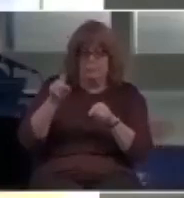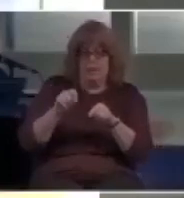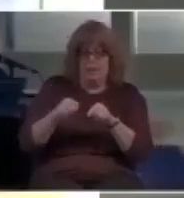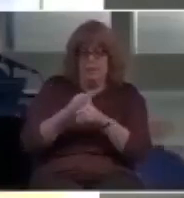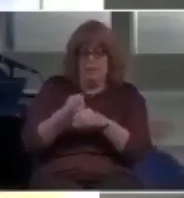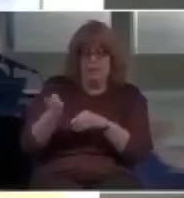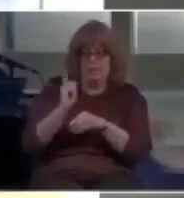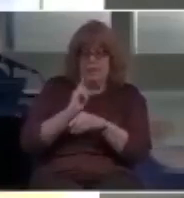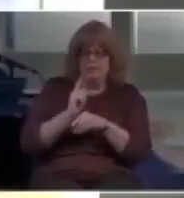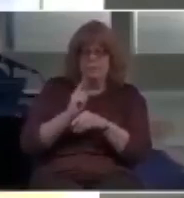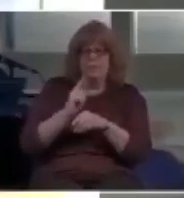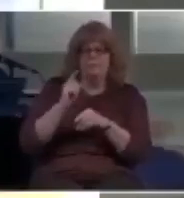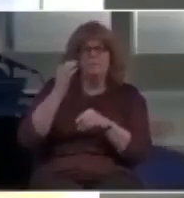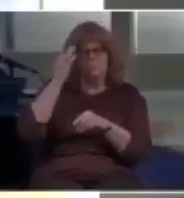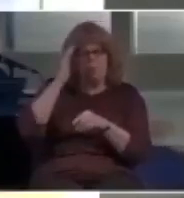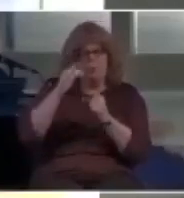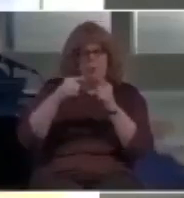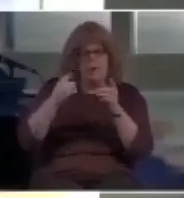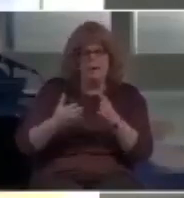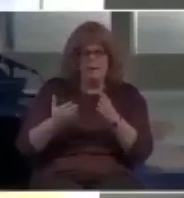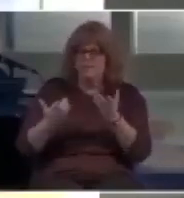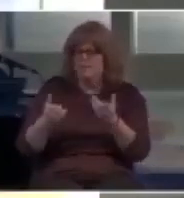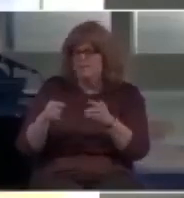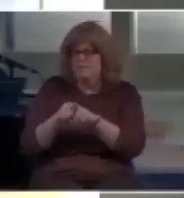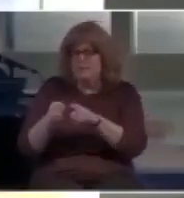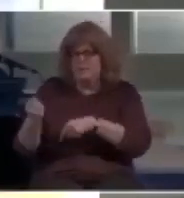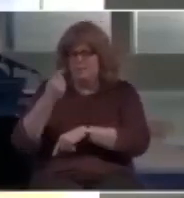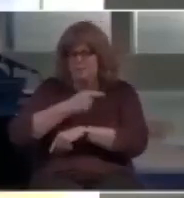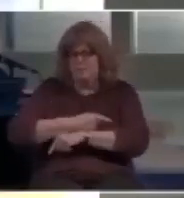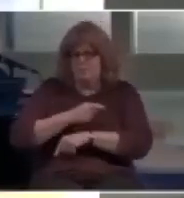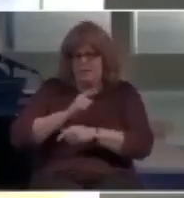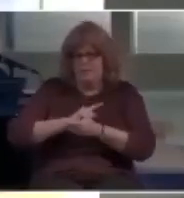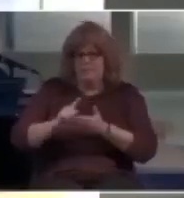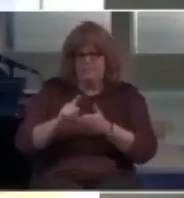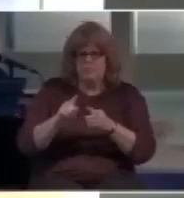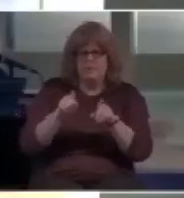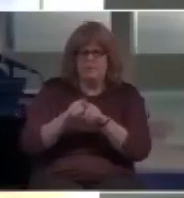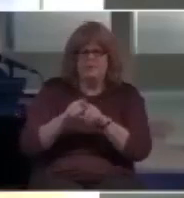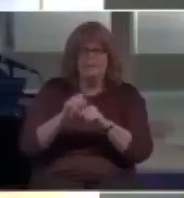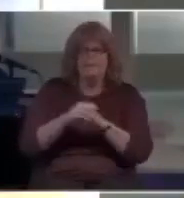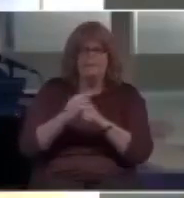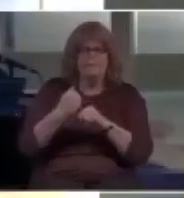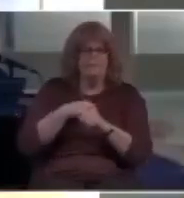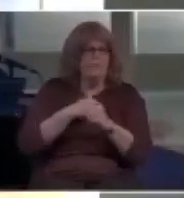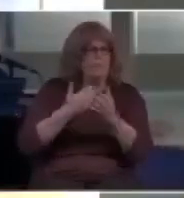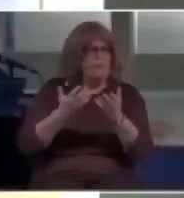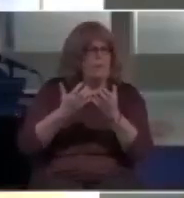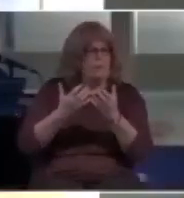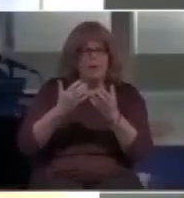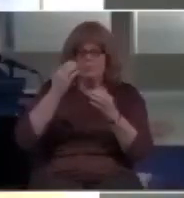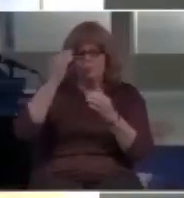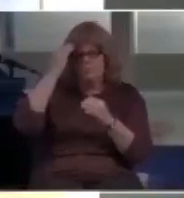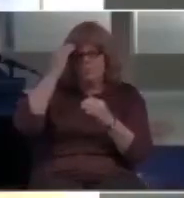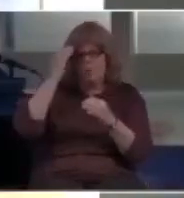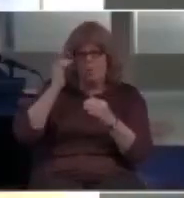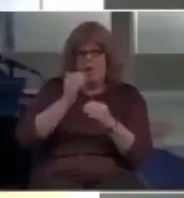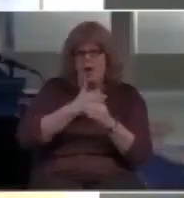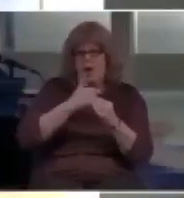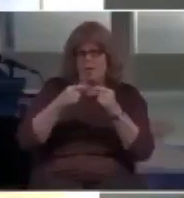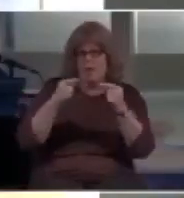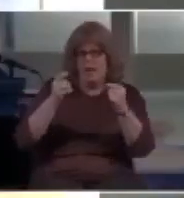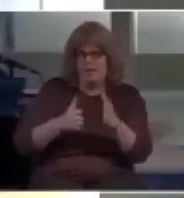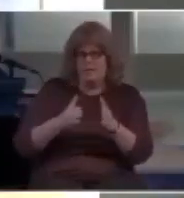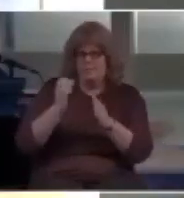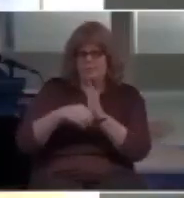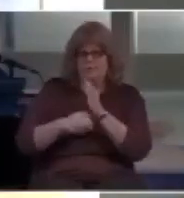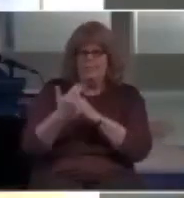last week was know your enemy. Again, that's what we're going to be looking at this week. We want to be able to know our enemy. And